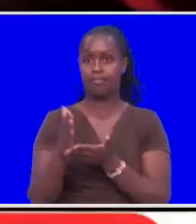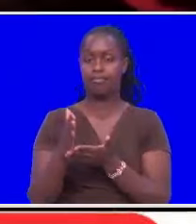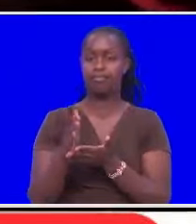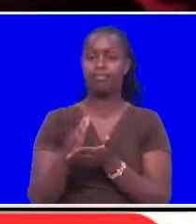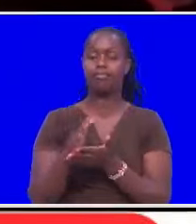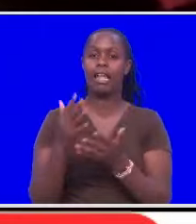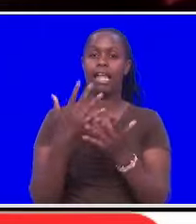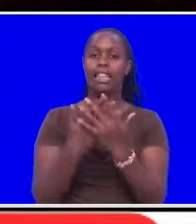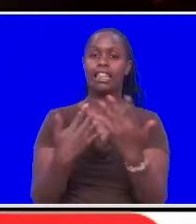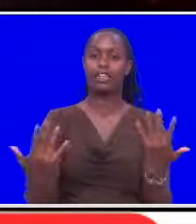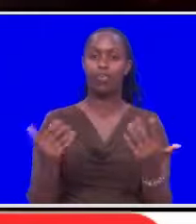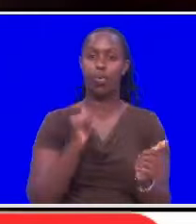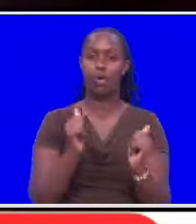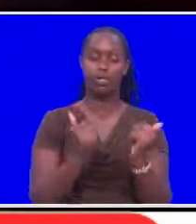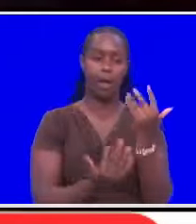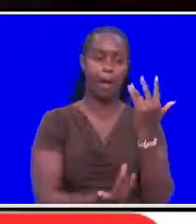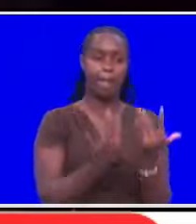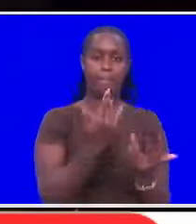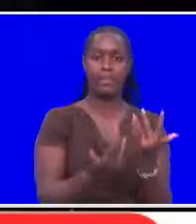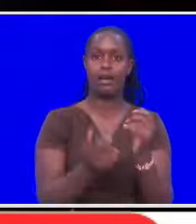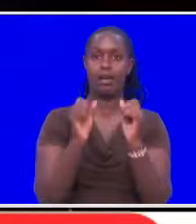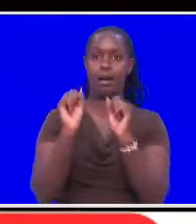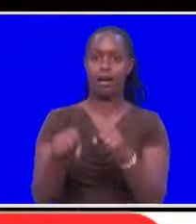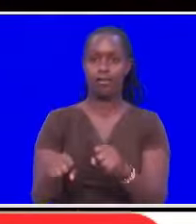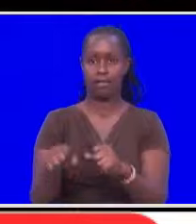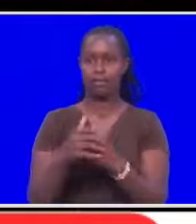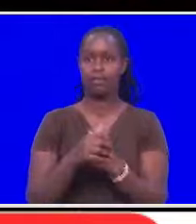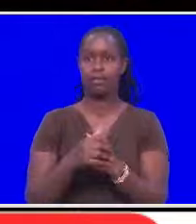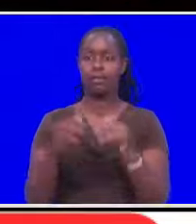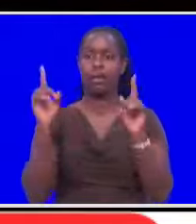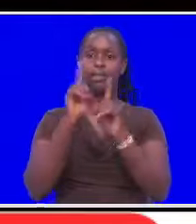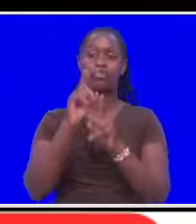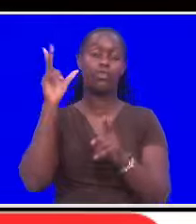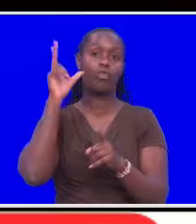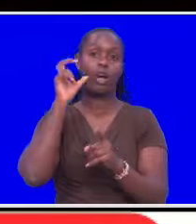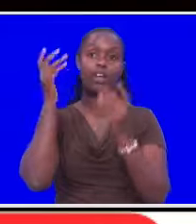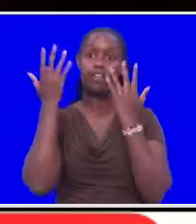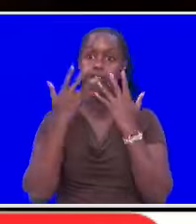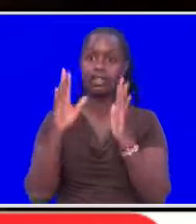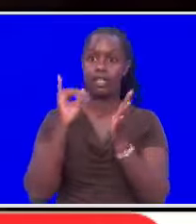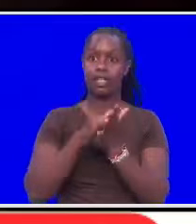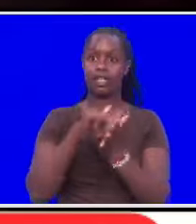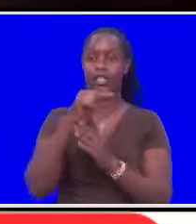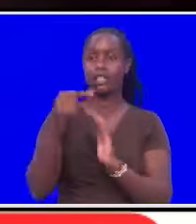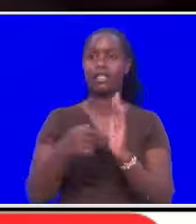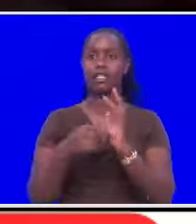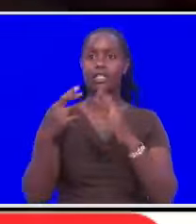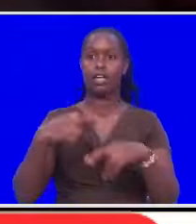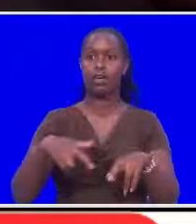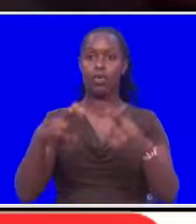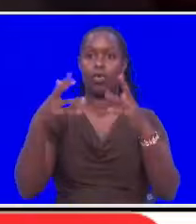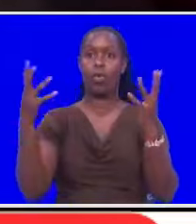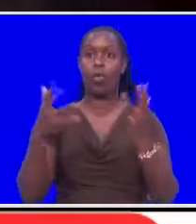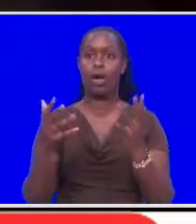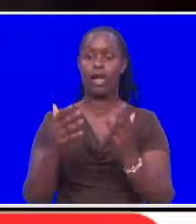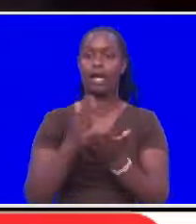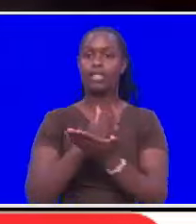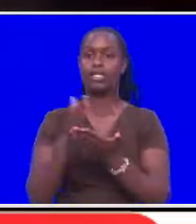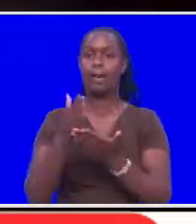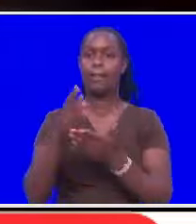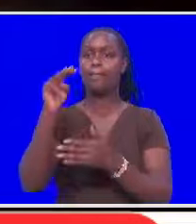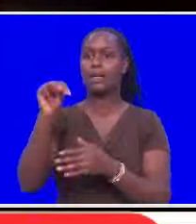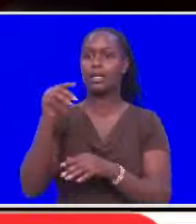flammables, that is paint that is just flammable. And as you have heard there, it is just a road where meters from here we